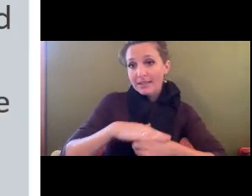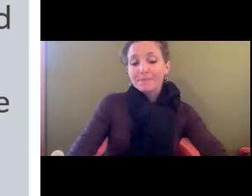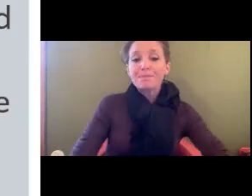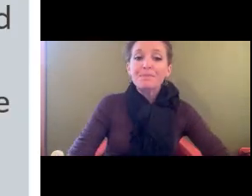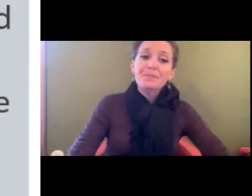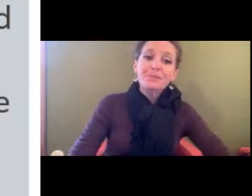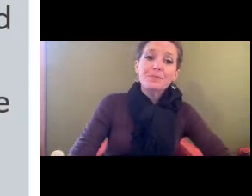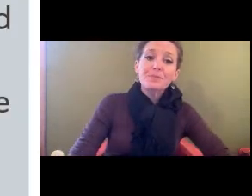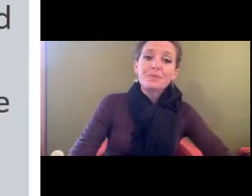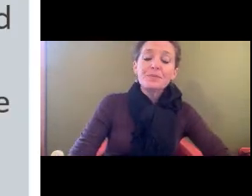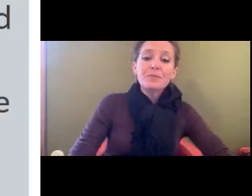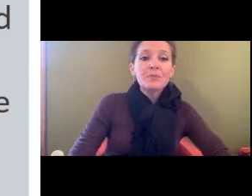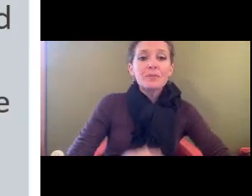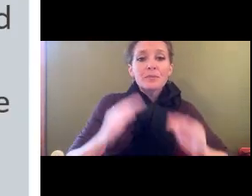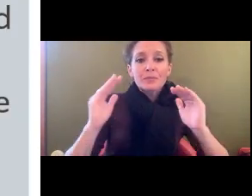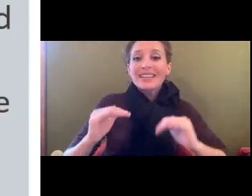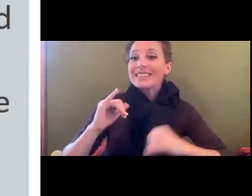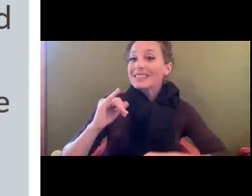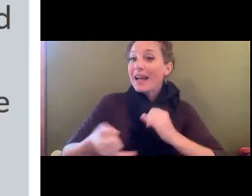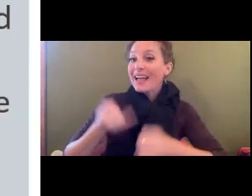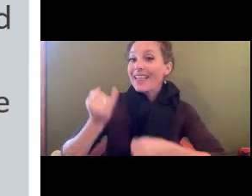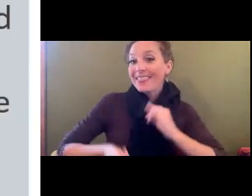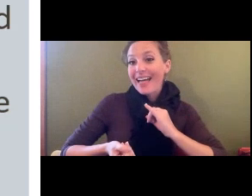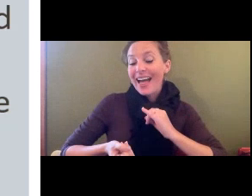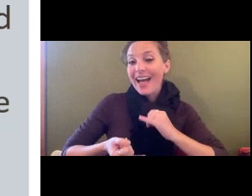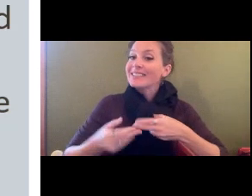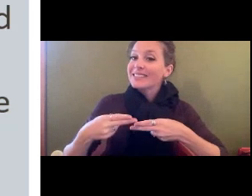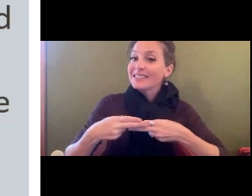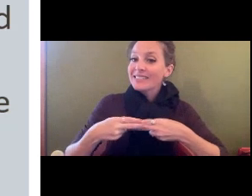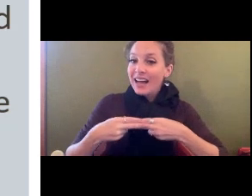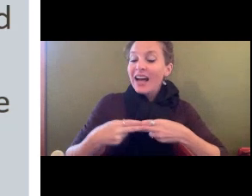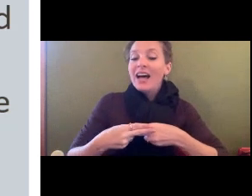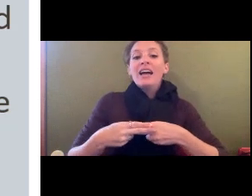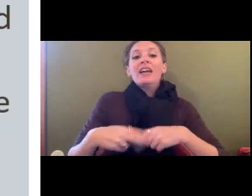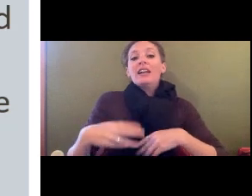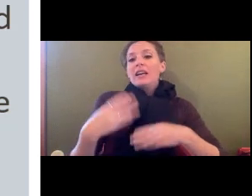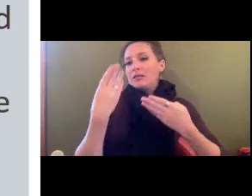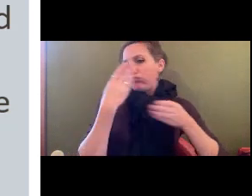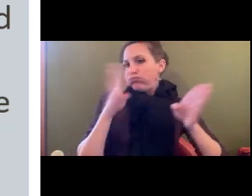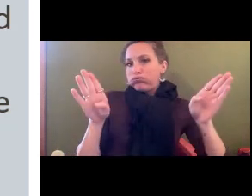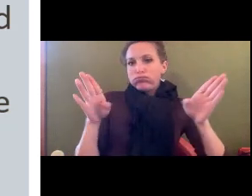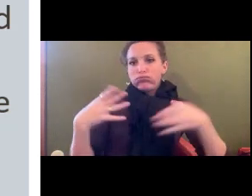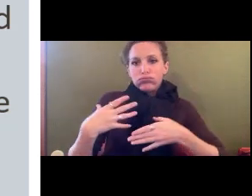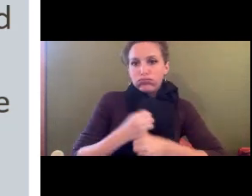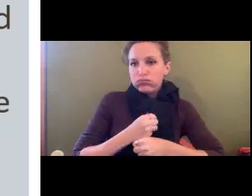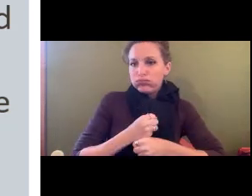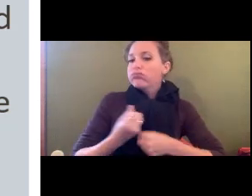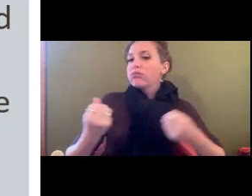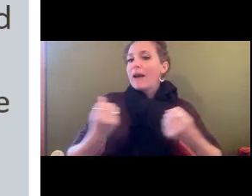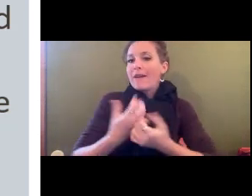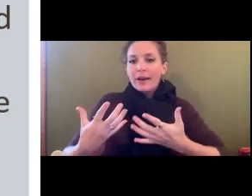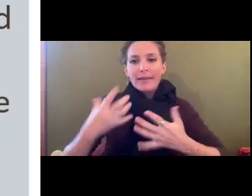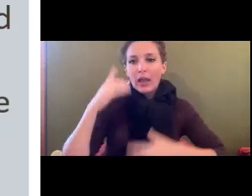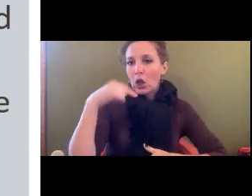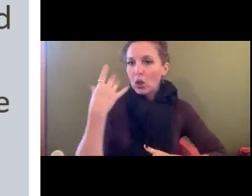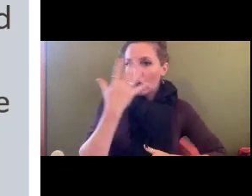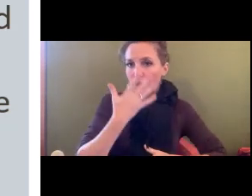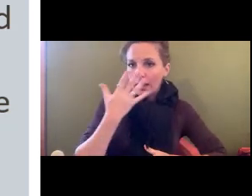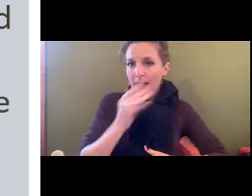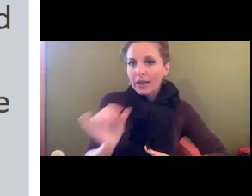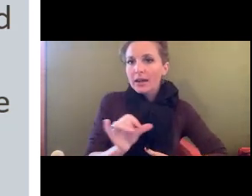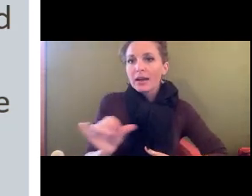Okay. This is my last substantive slide, and this is just to give you an overview of what things look like. Again, in 2024, we passed